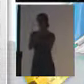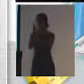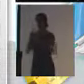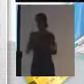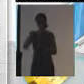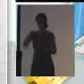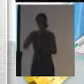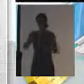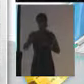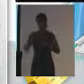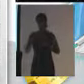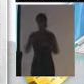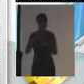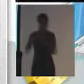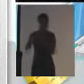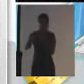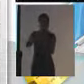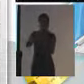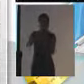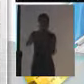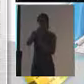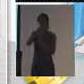initial position, final position,